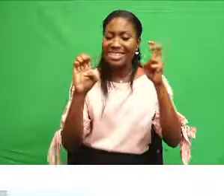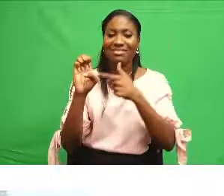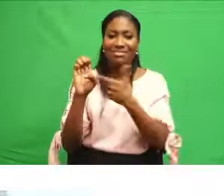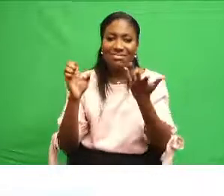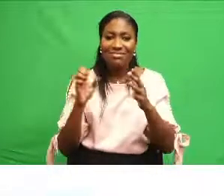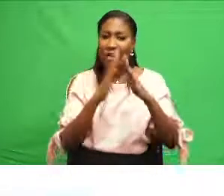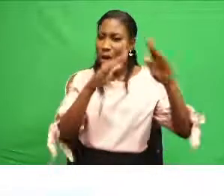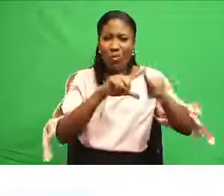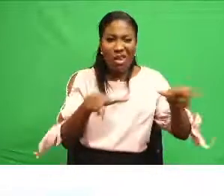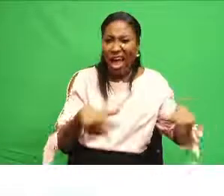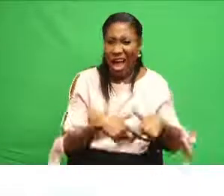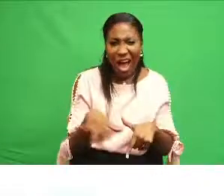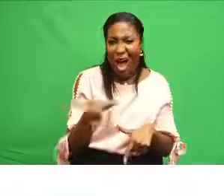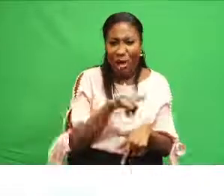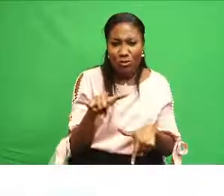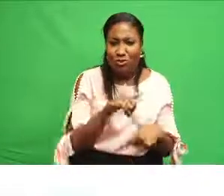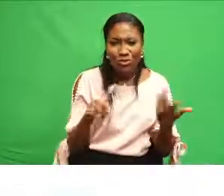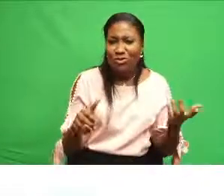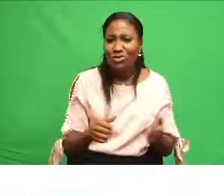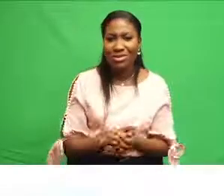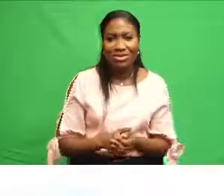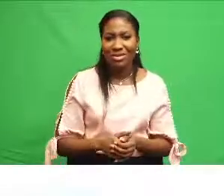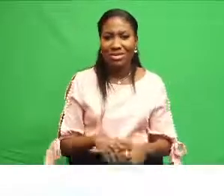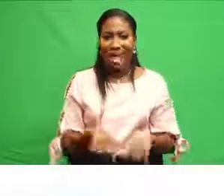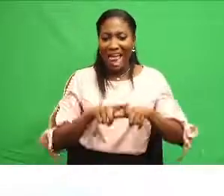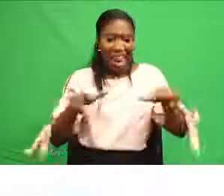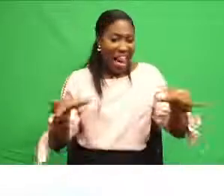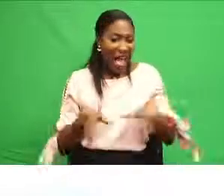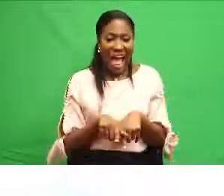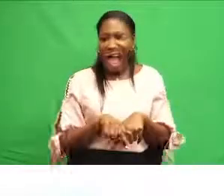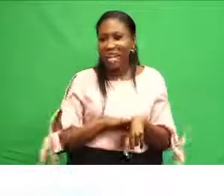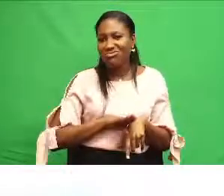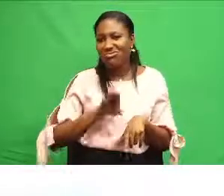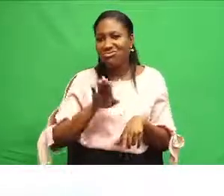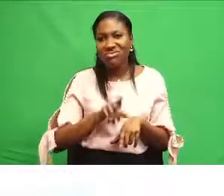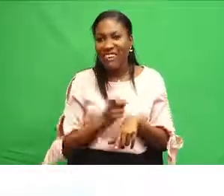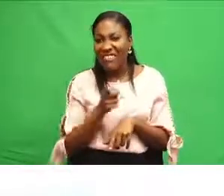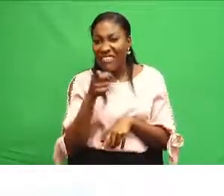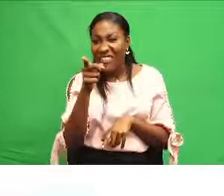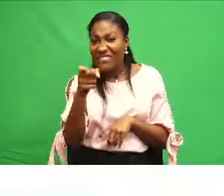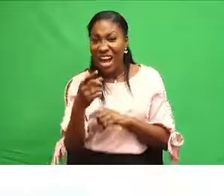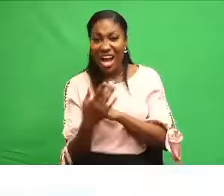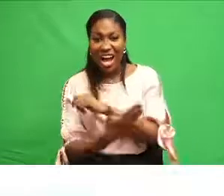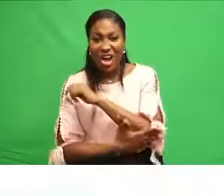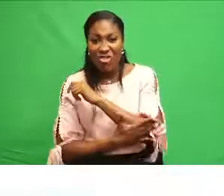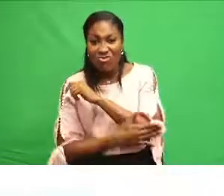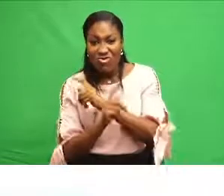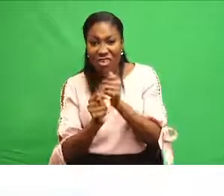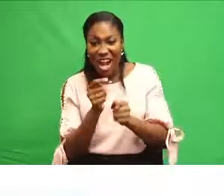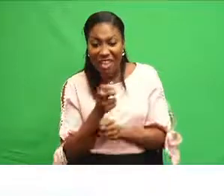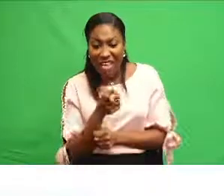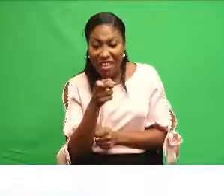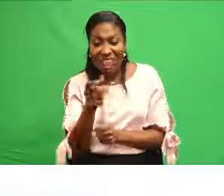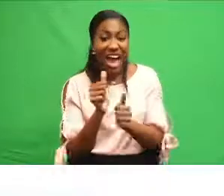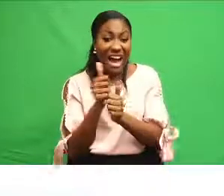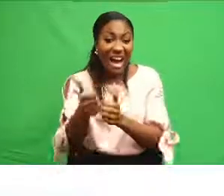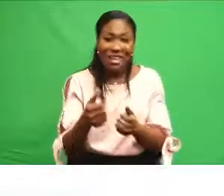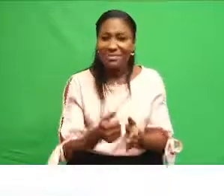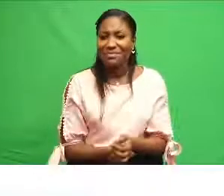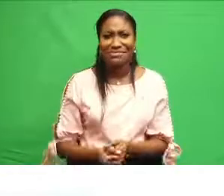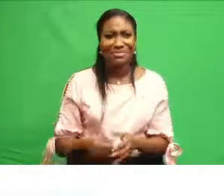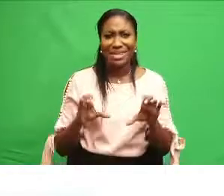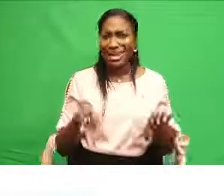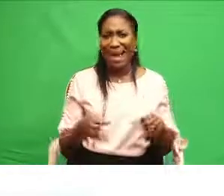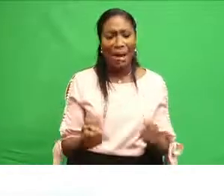land and land in the country. Yes, yes. All right, that would be all part of it. But it is not limited to those